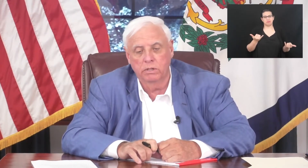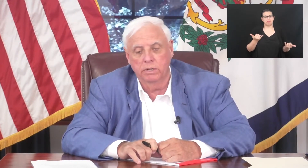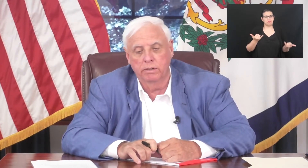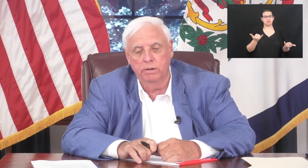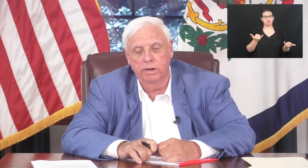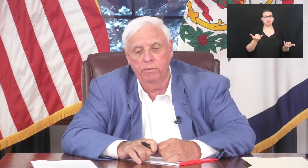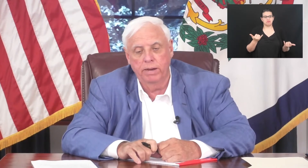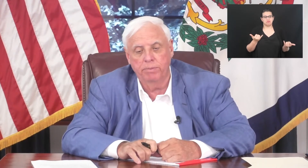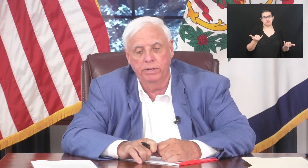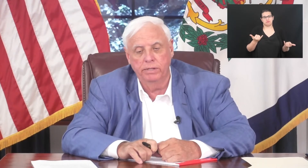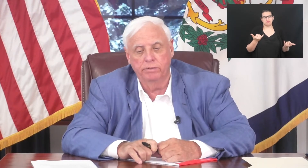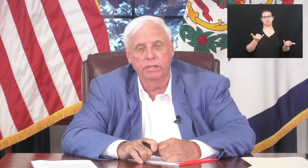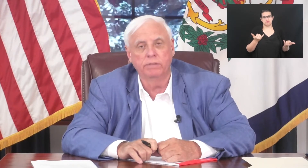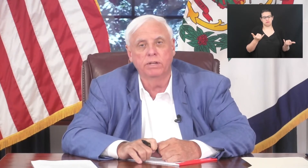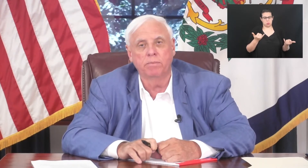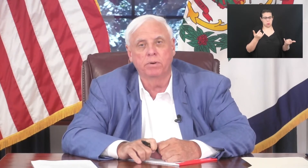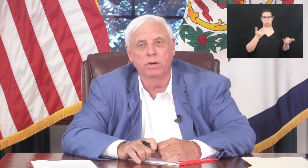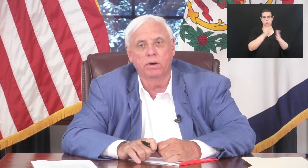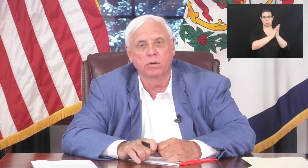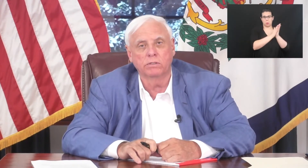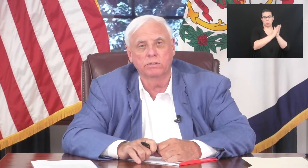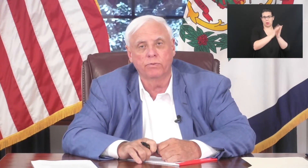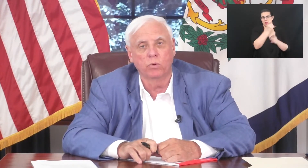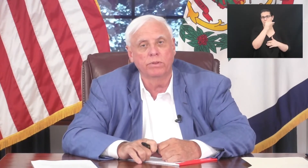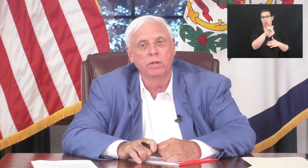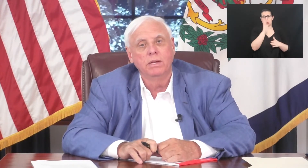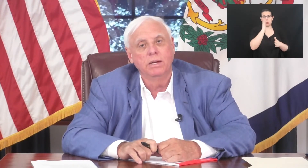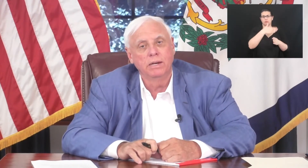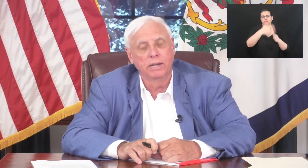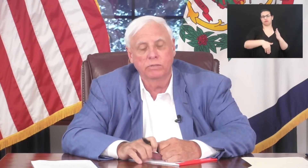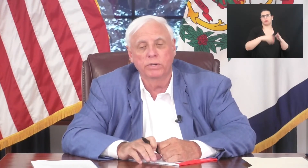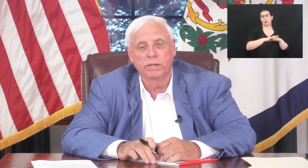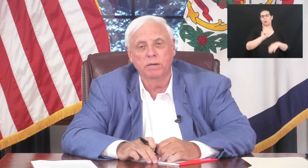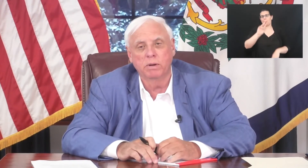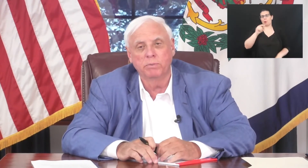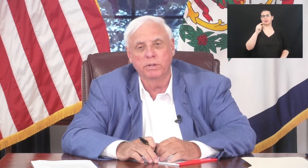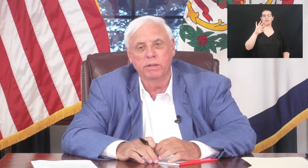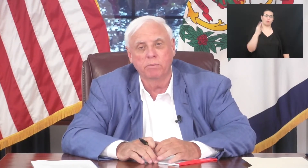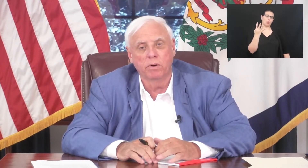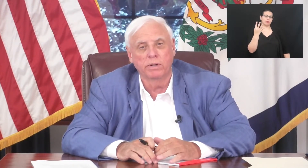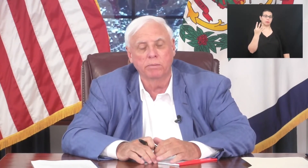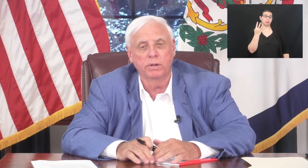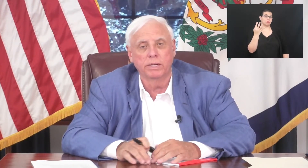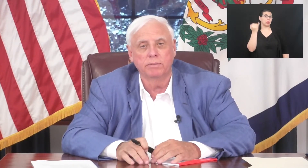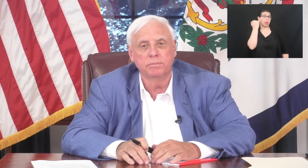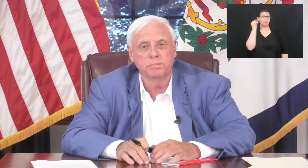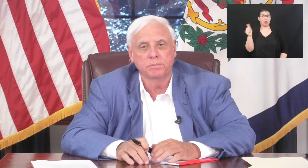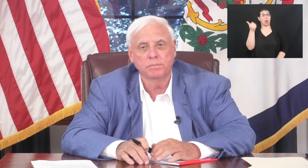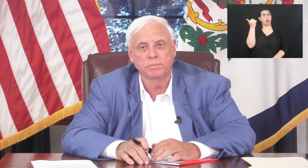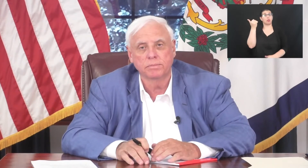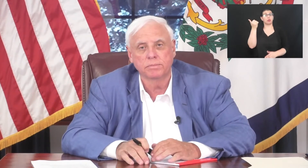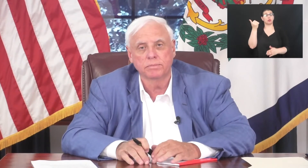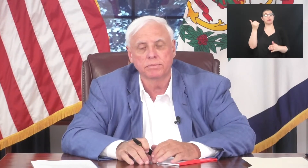we're looking at wrapping the incentives up on August the 4th, unless we can come up with another marketing plan.